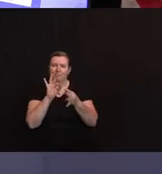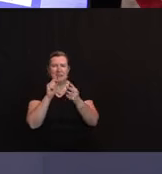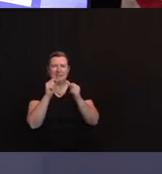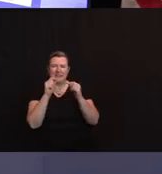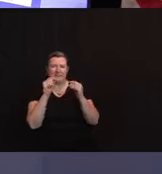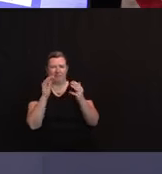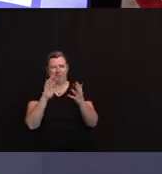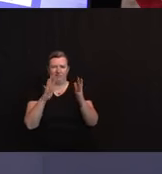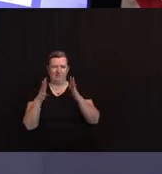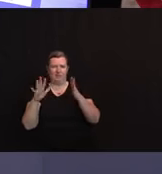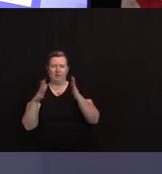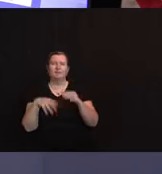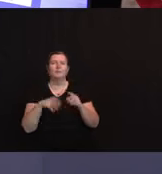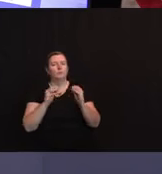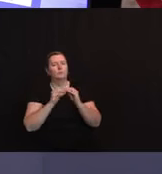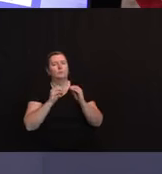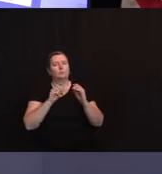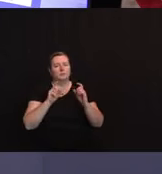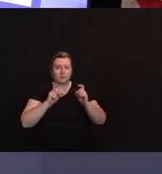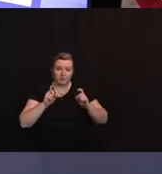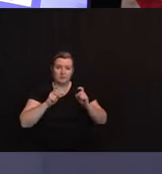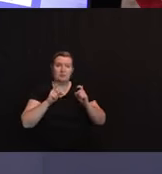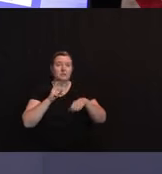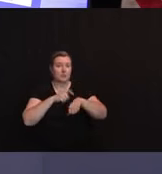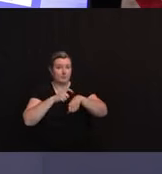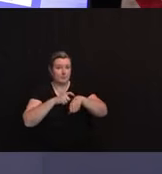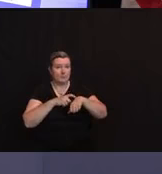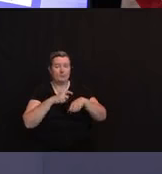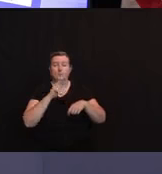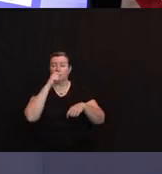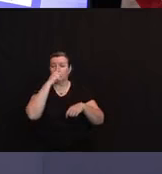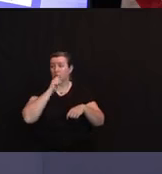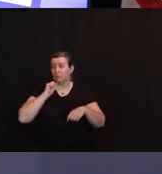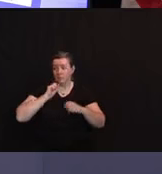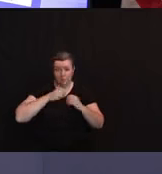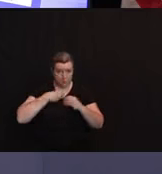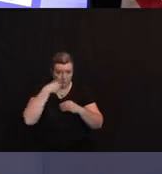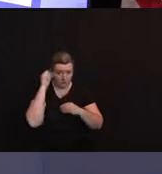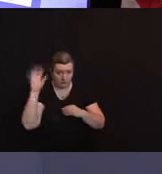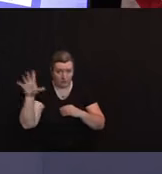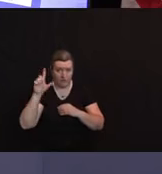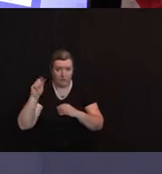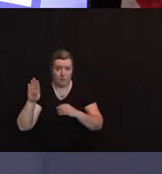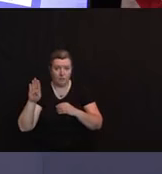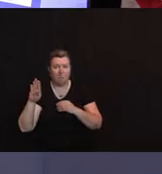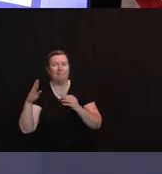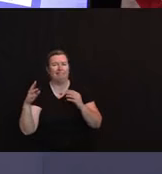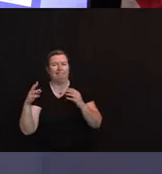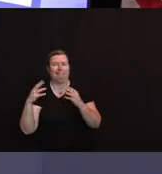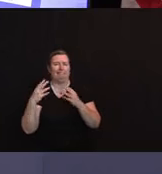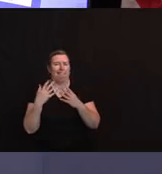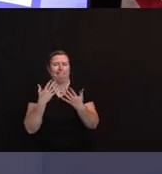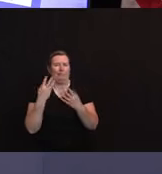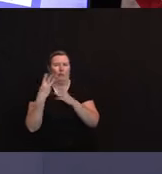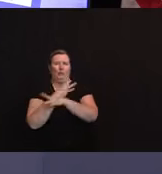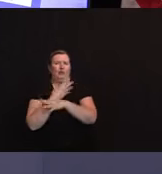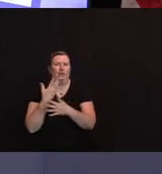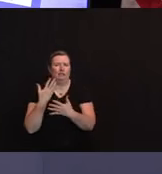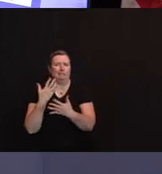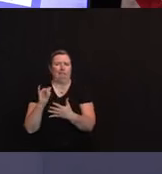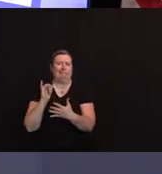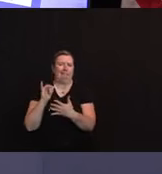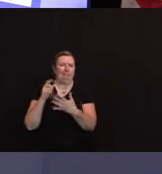remain a national and state issue. We monitor this daily, Today, we are reporting